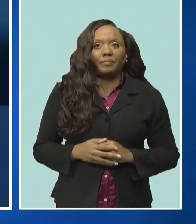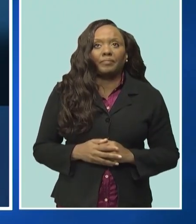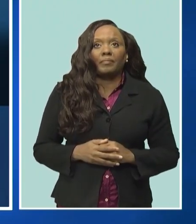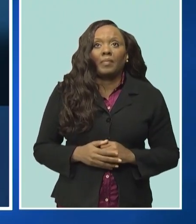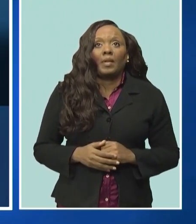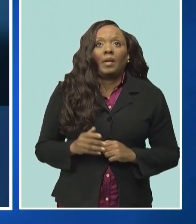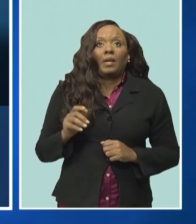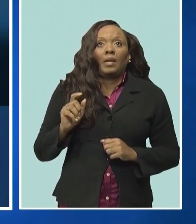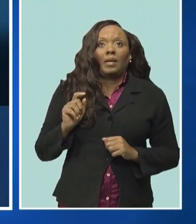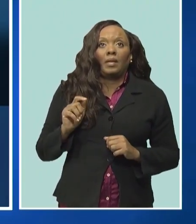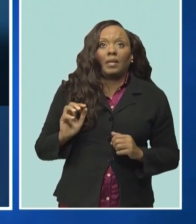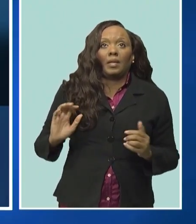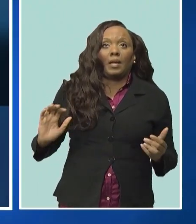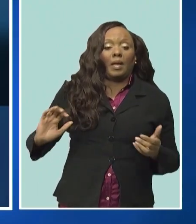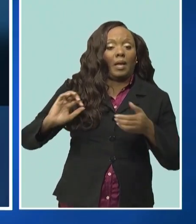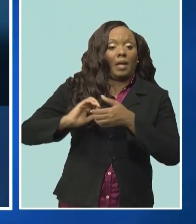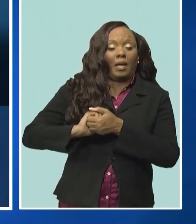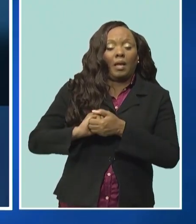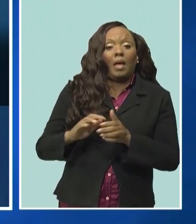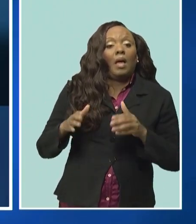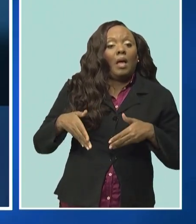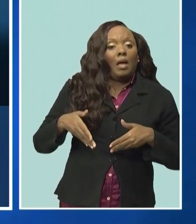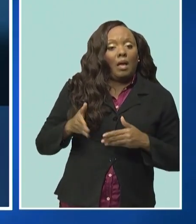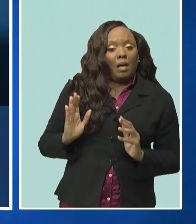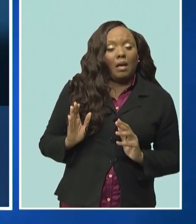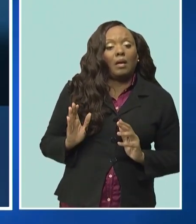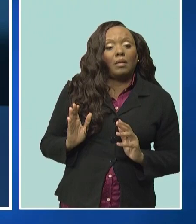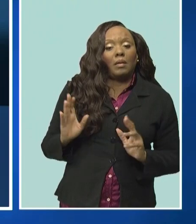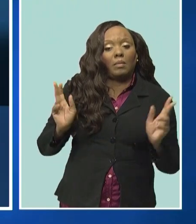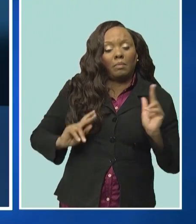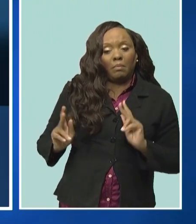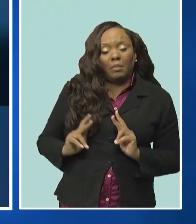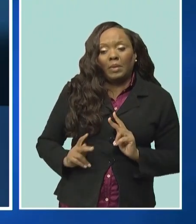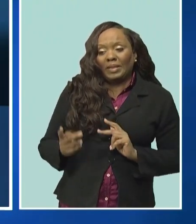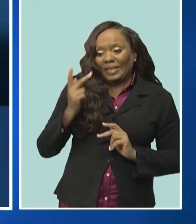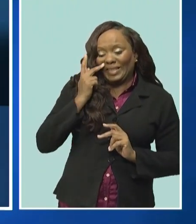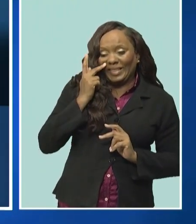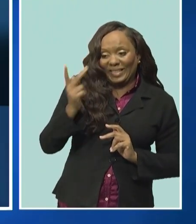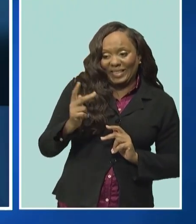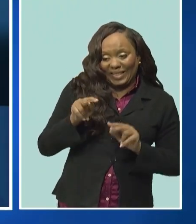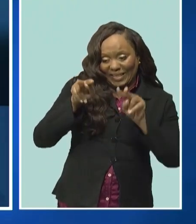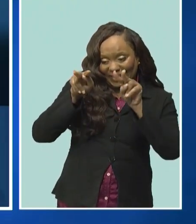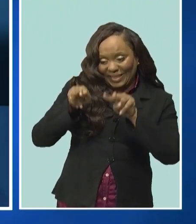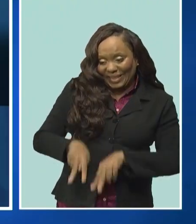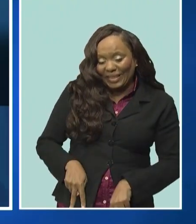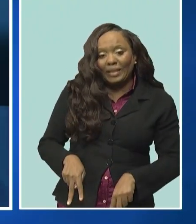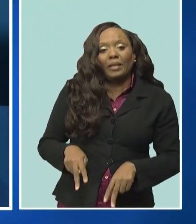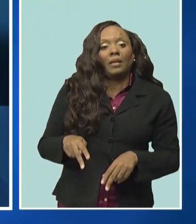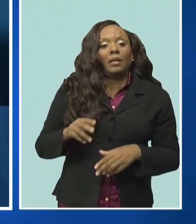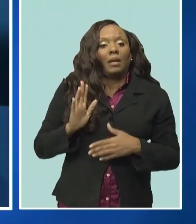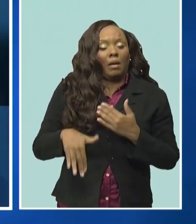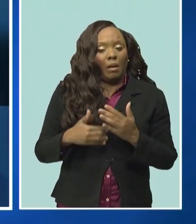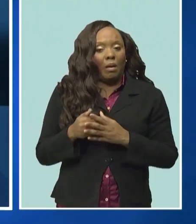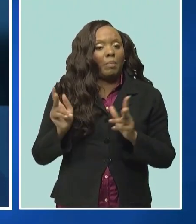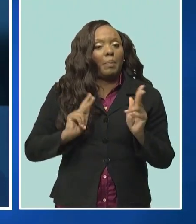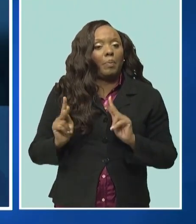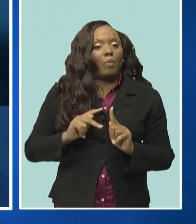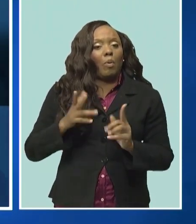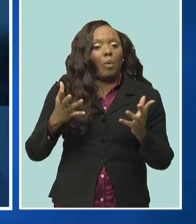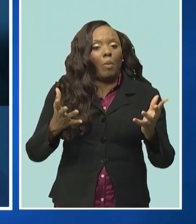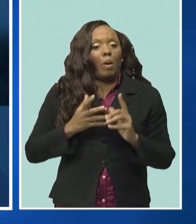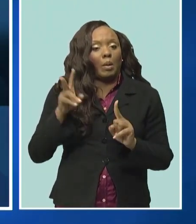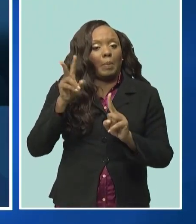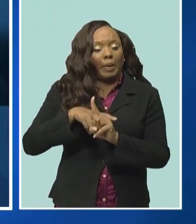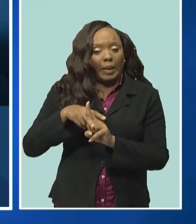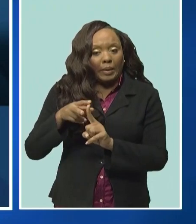Services enables NEOM to tap into Trinity's extensive network and expertise in the Caribbean and South